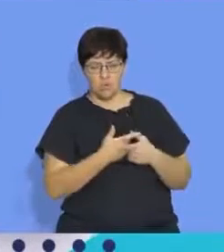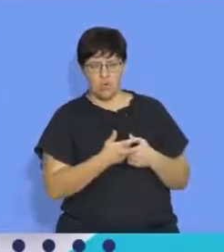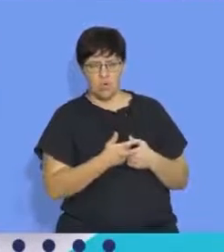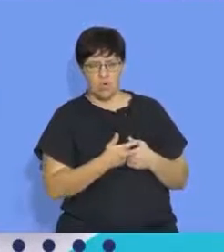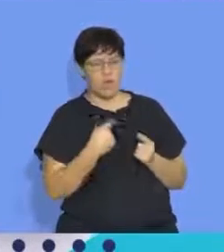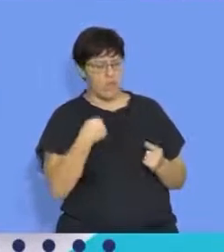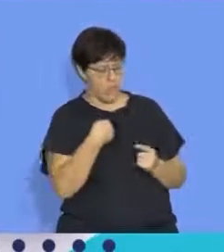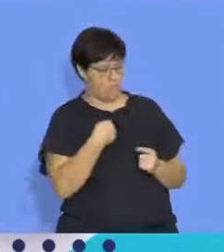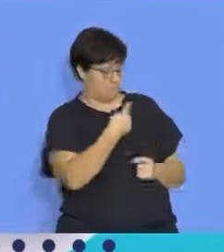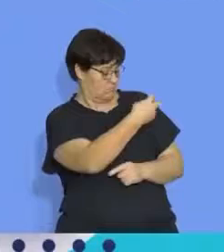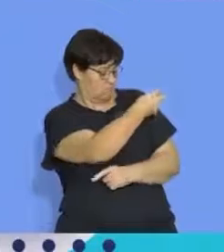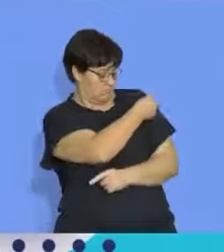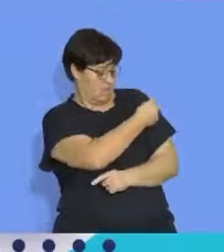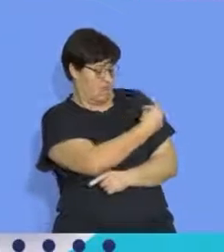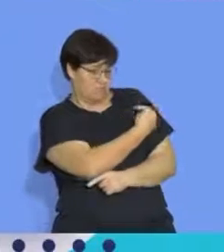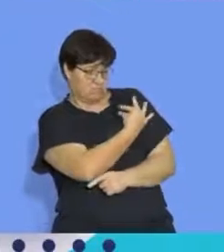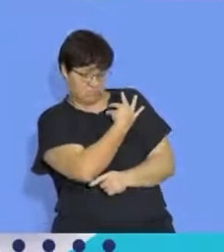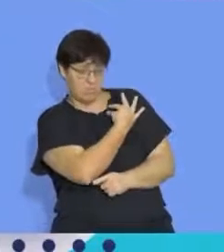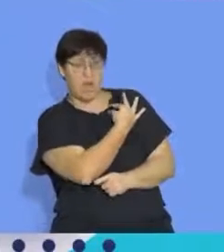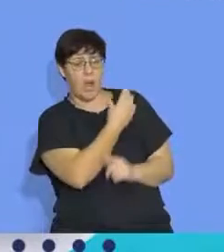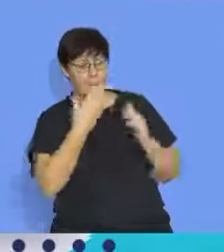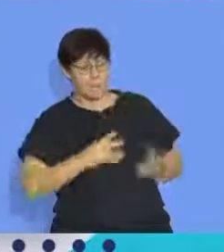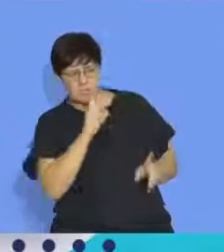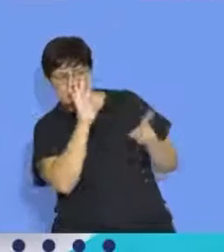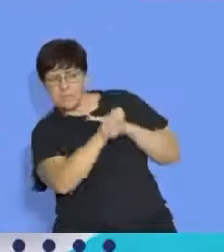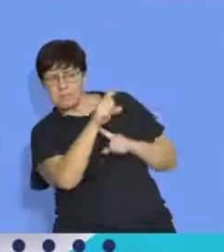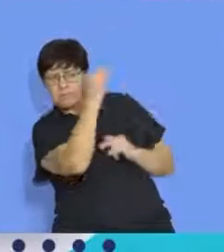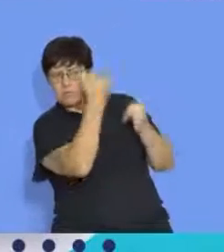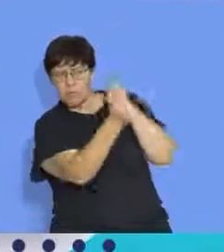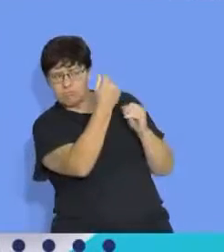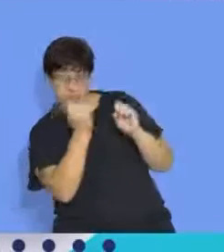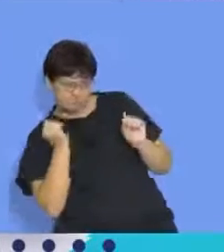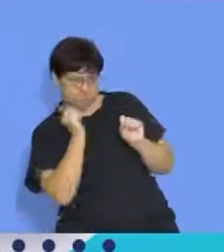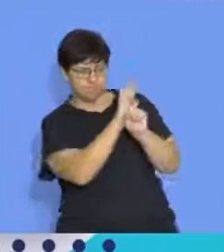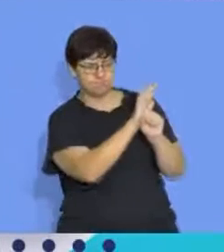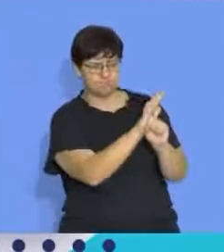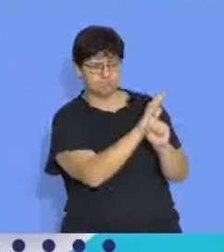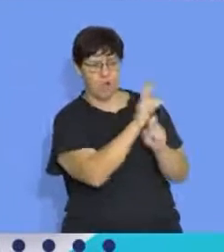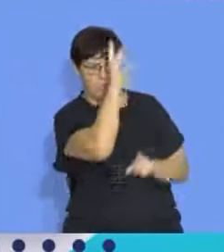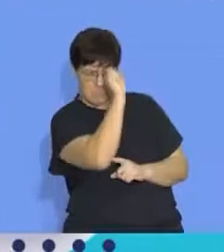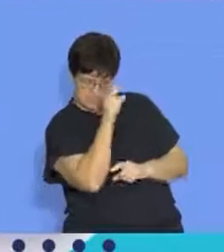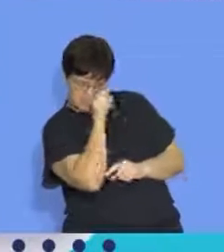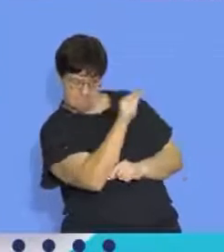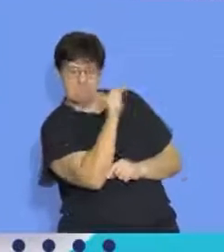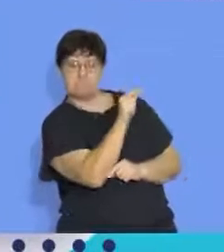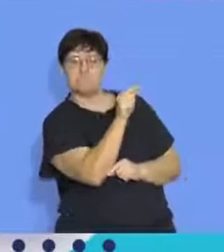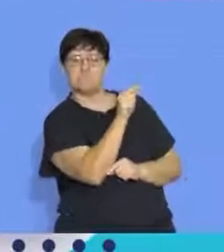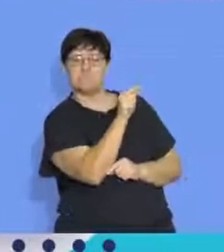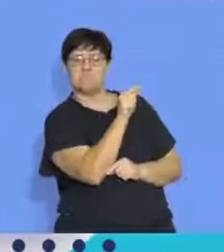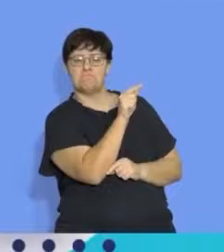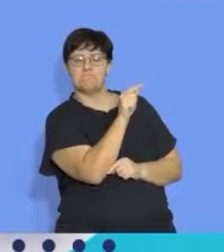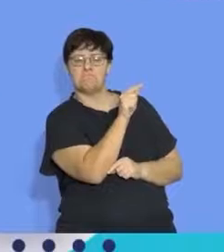takes place. That ultimately what your body does is that it remembers,